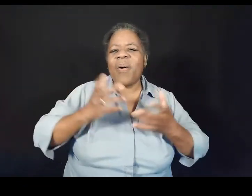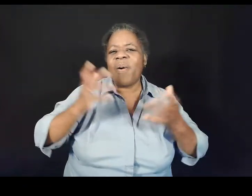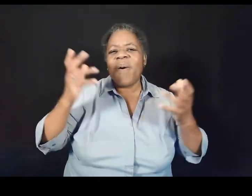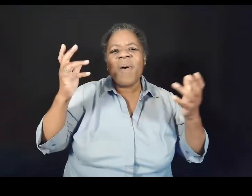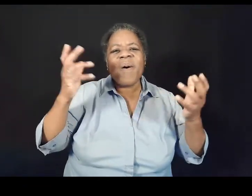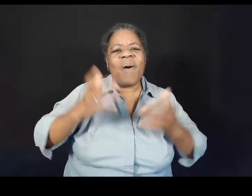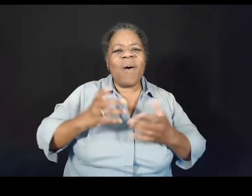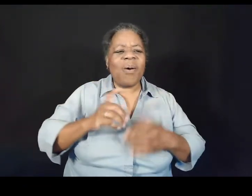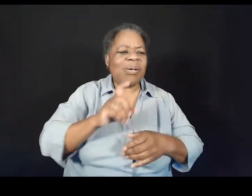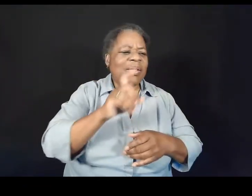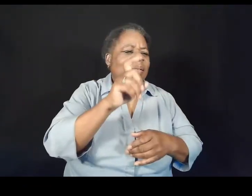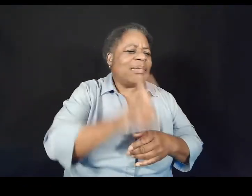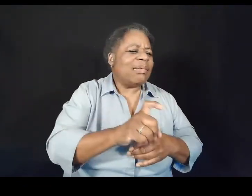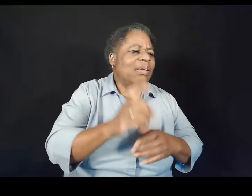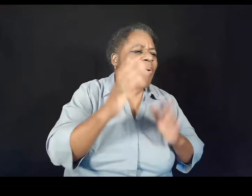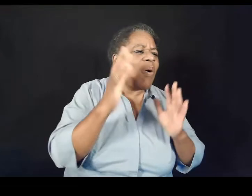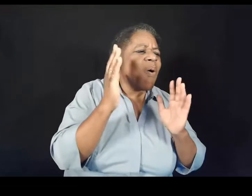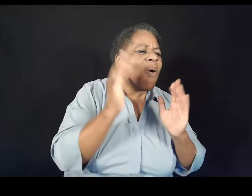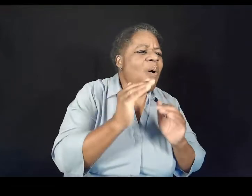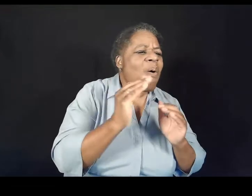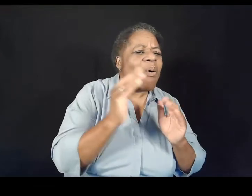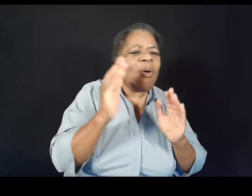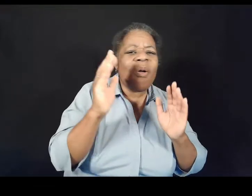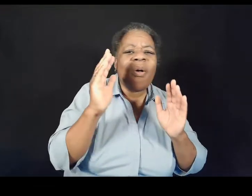oh, He is my hope.